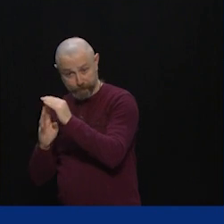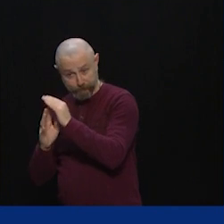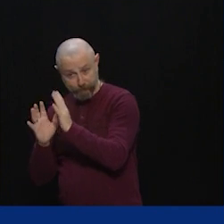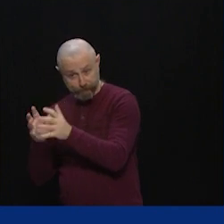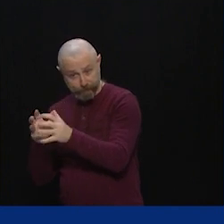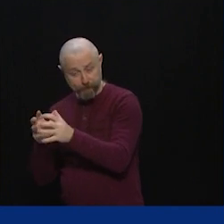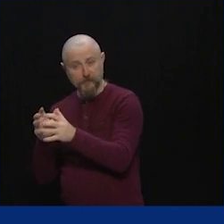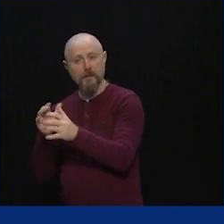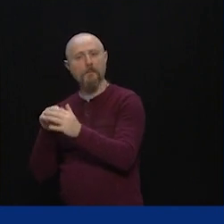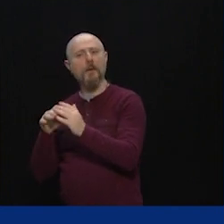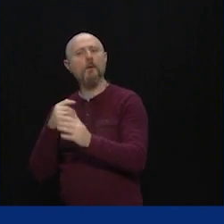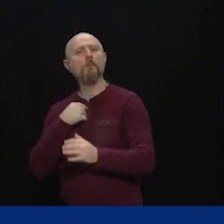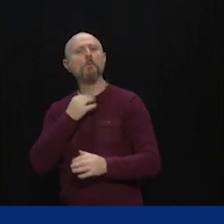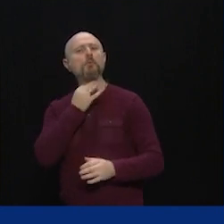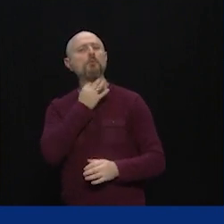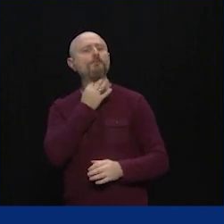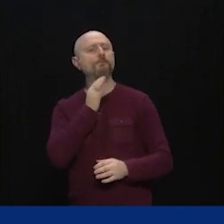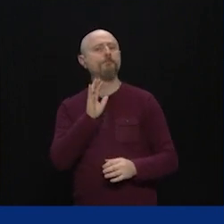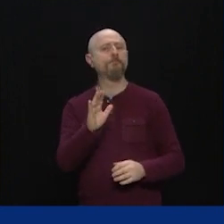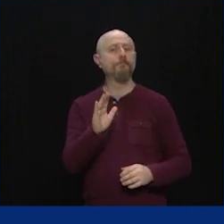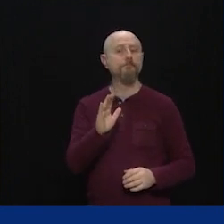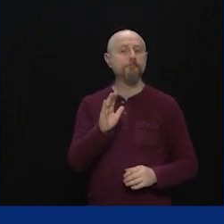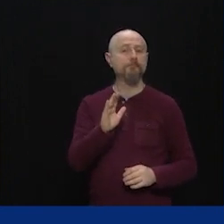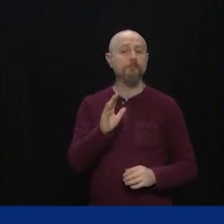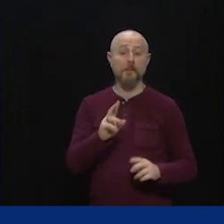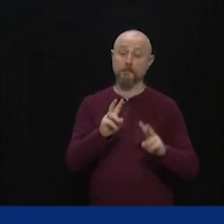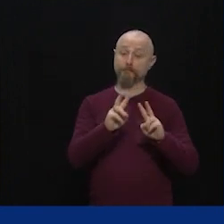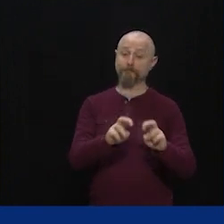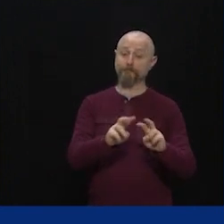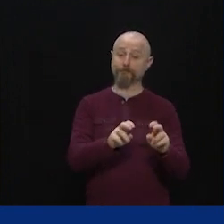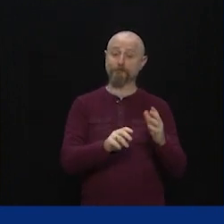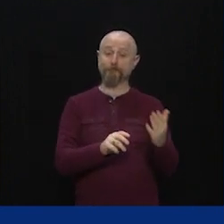when we're looking at the hospitalizations of people testing positive in a hospital,